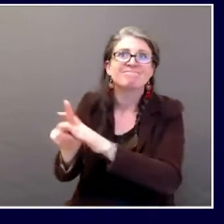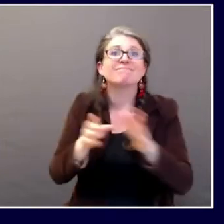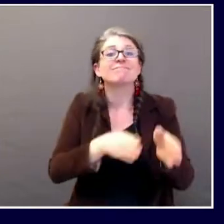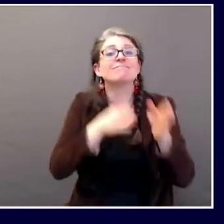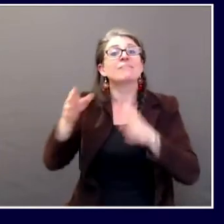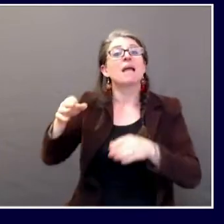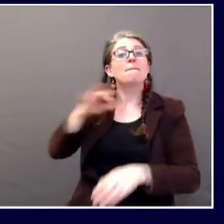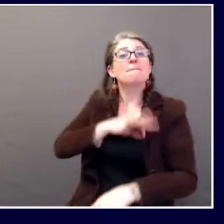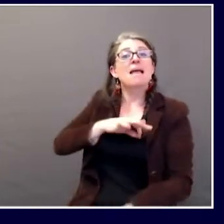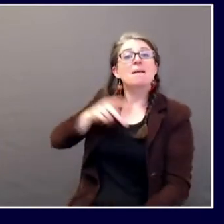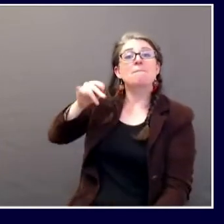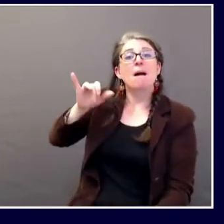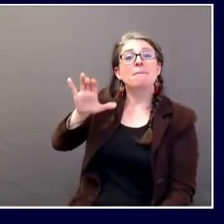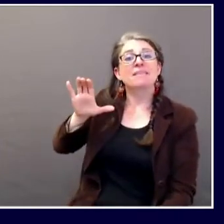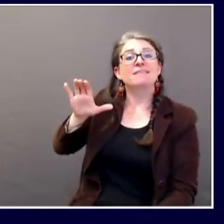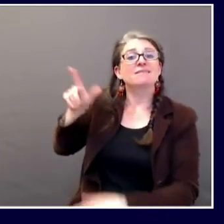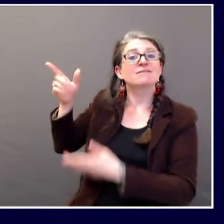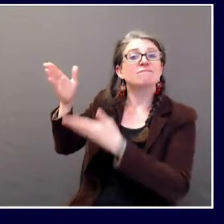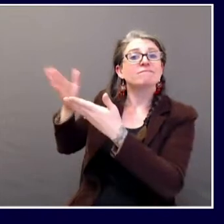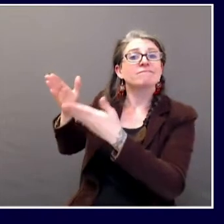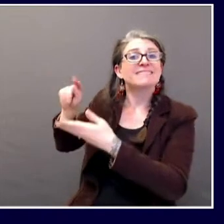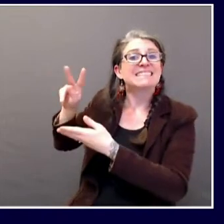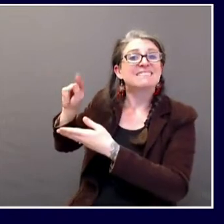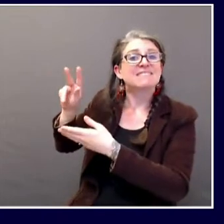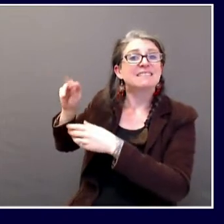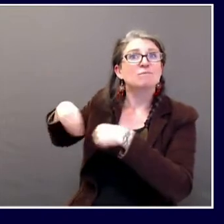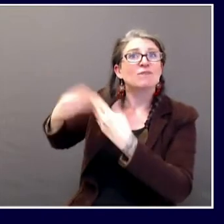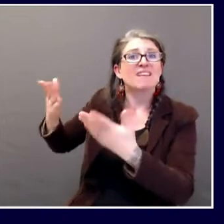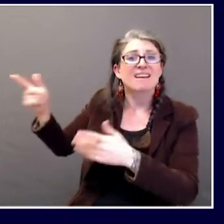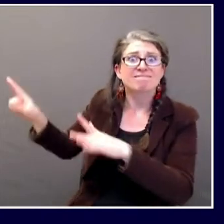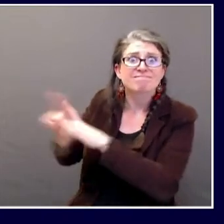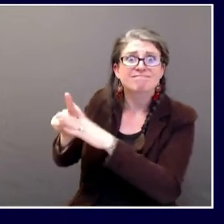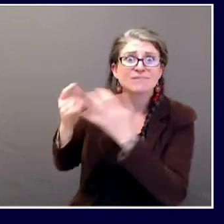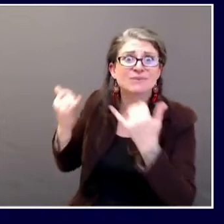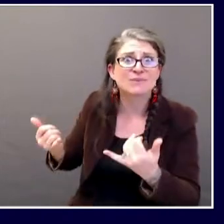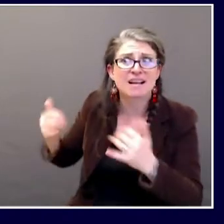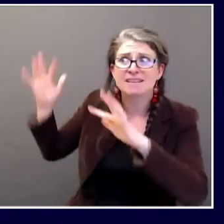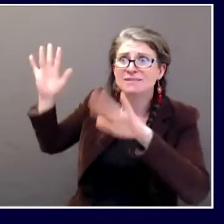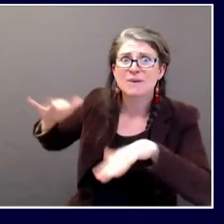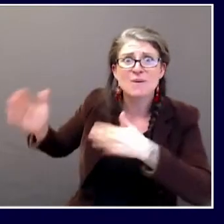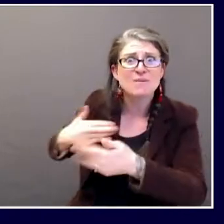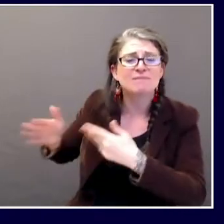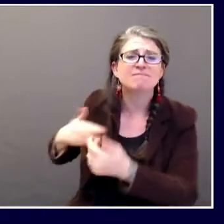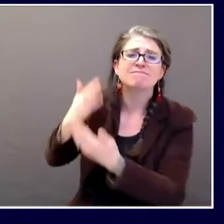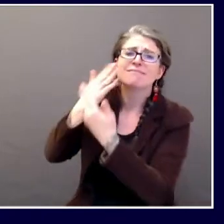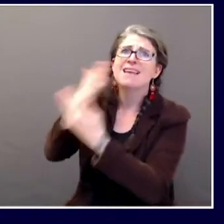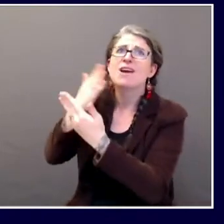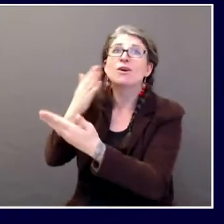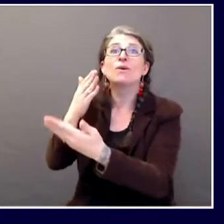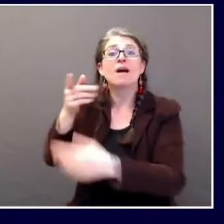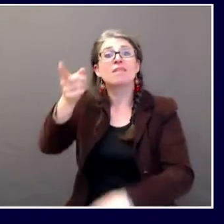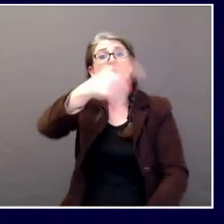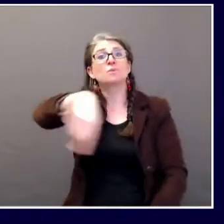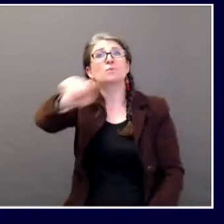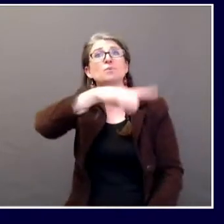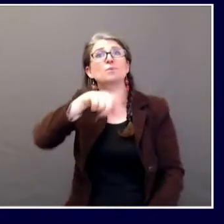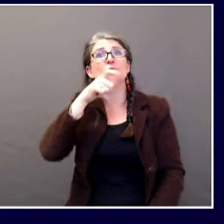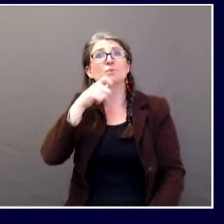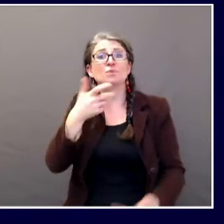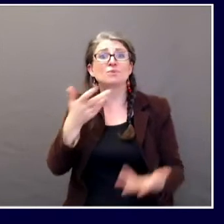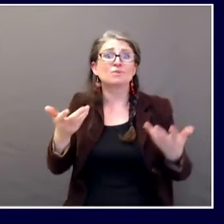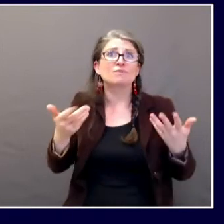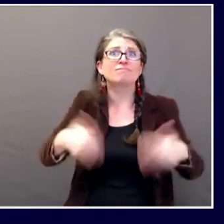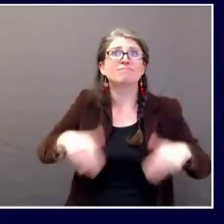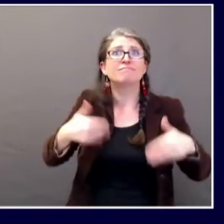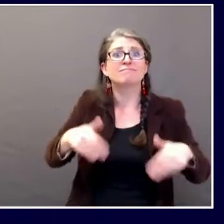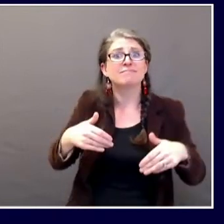spot available, again, given the weather. And a special shout out to all the folks out there who are keeping Maine's roadways safe